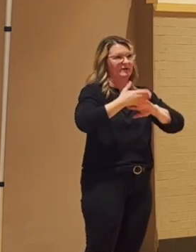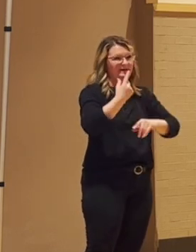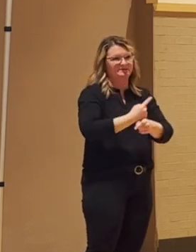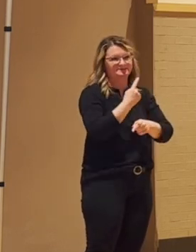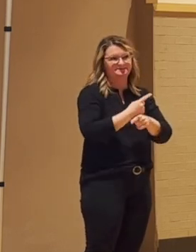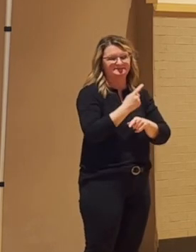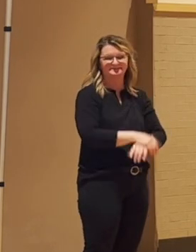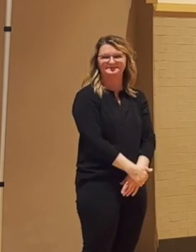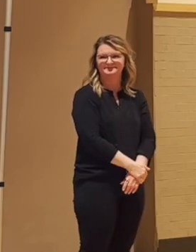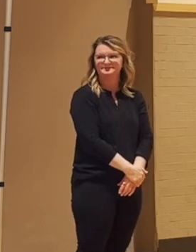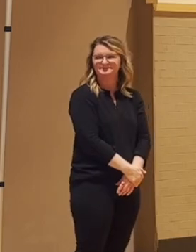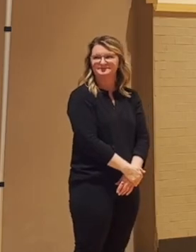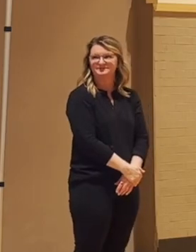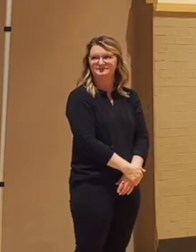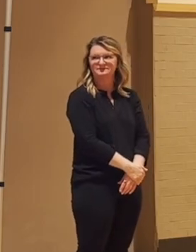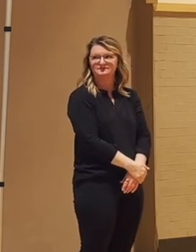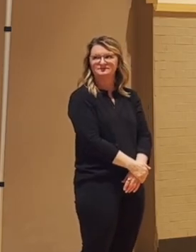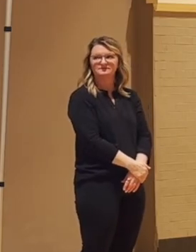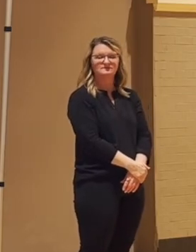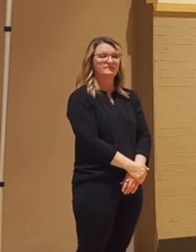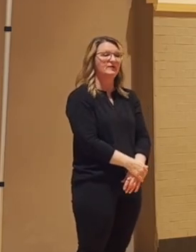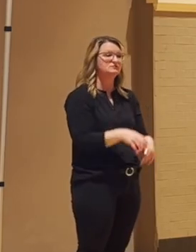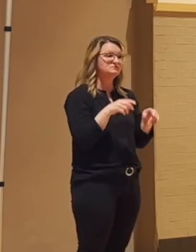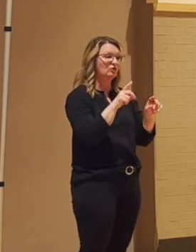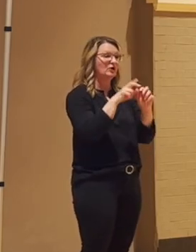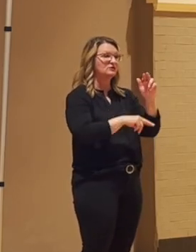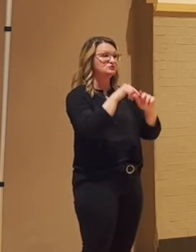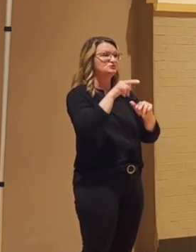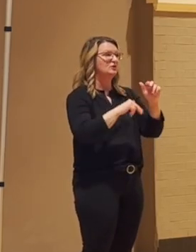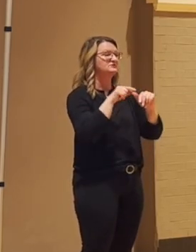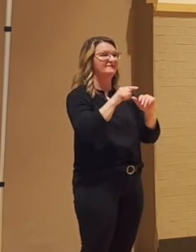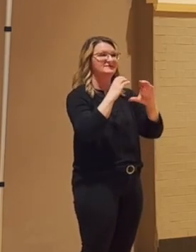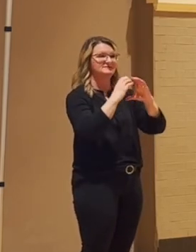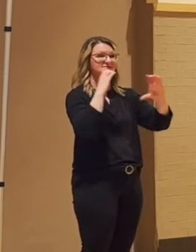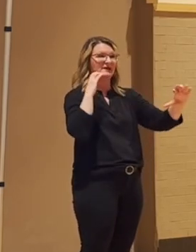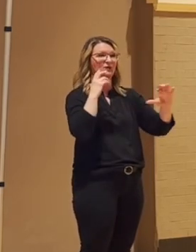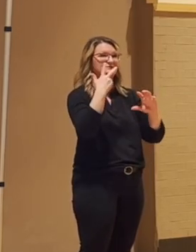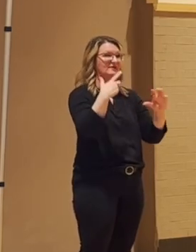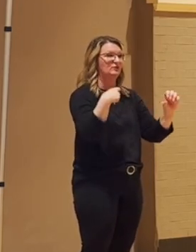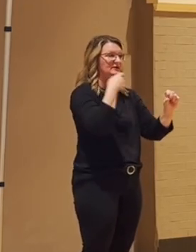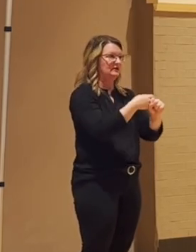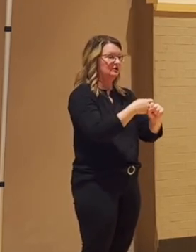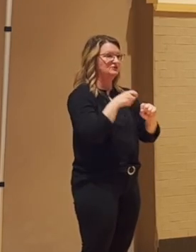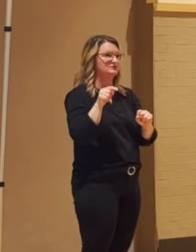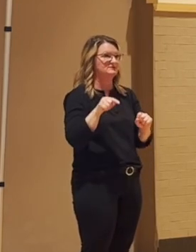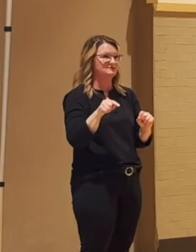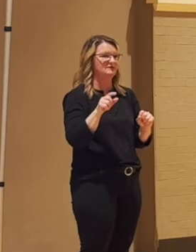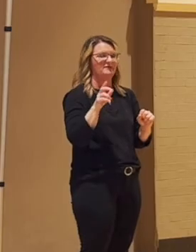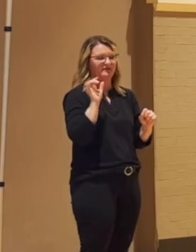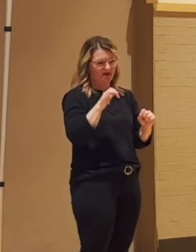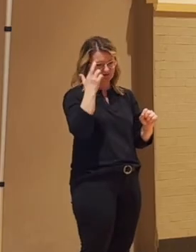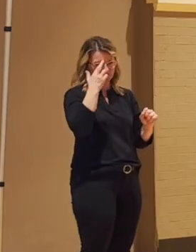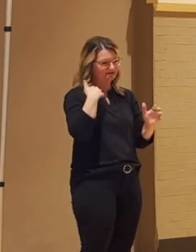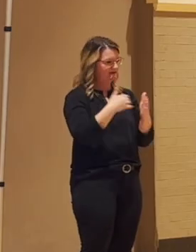should be operating. So in the construction of this tank took 3 years. And so that's why, again, even though on